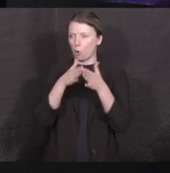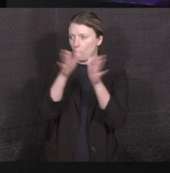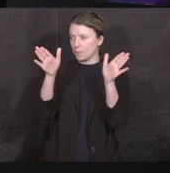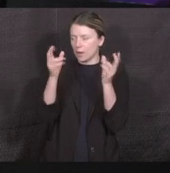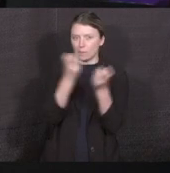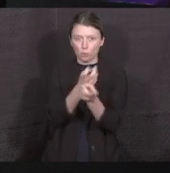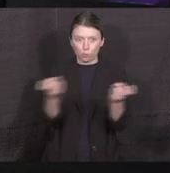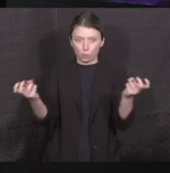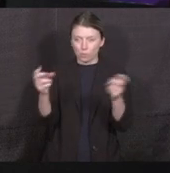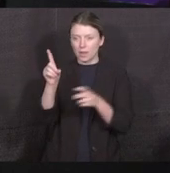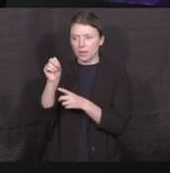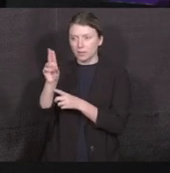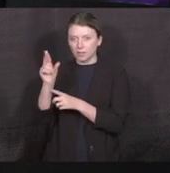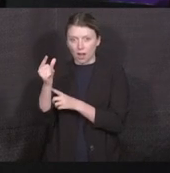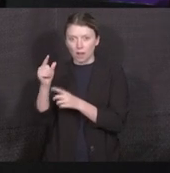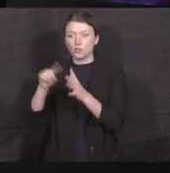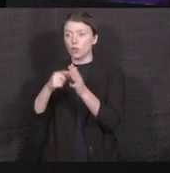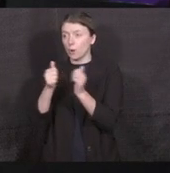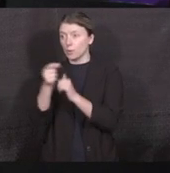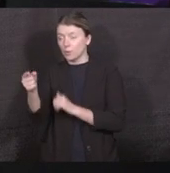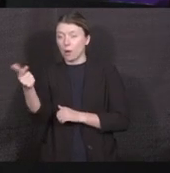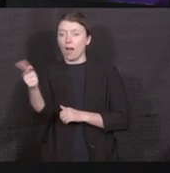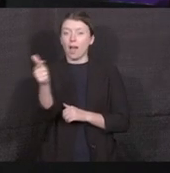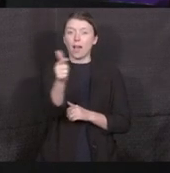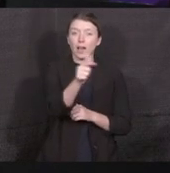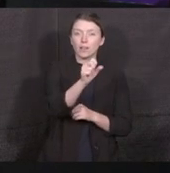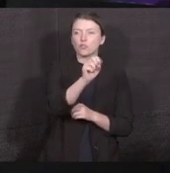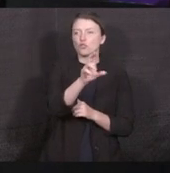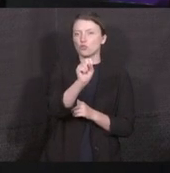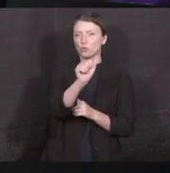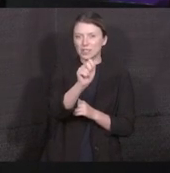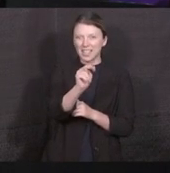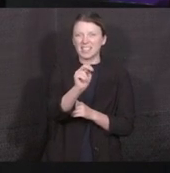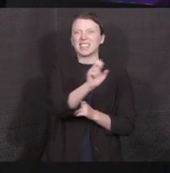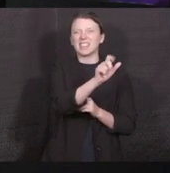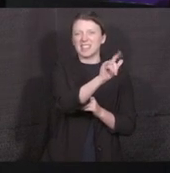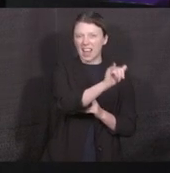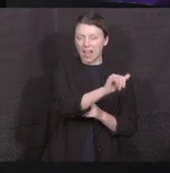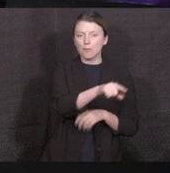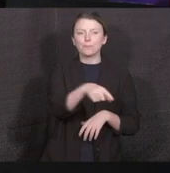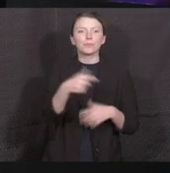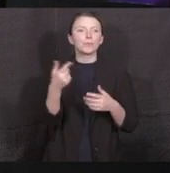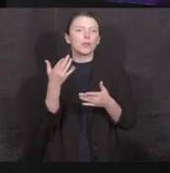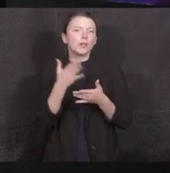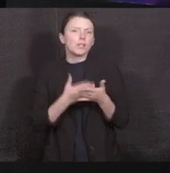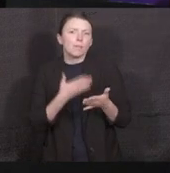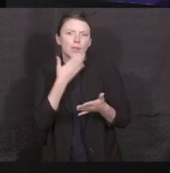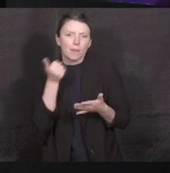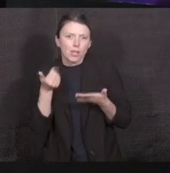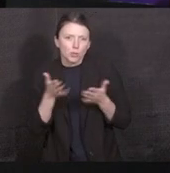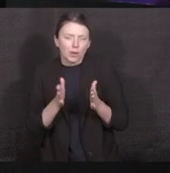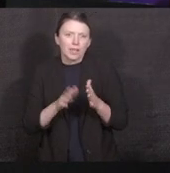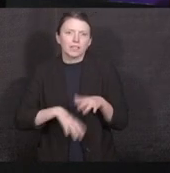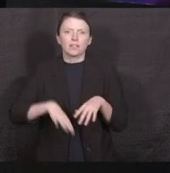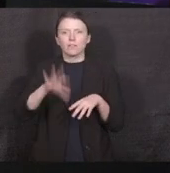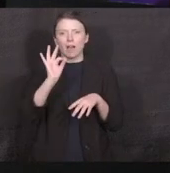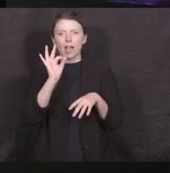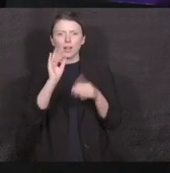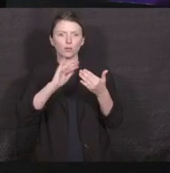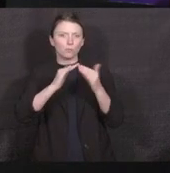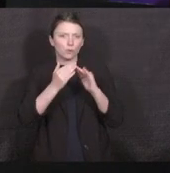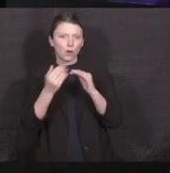group. Doug, we'll start with you, and then we'll come back over to Susan and Eli. What are some of the best ways to seek out community